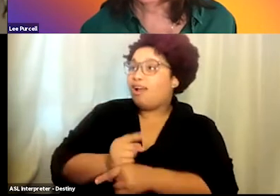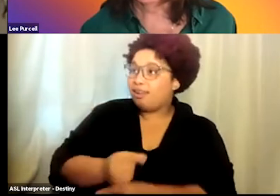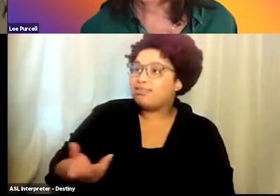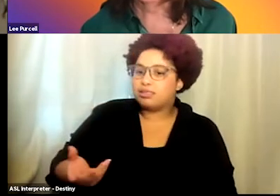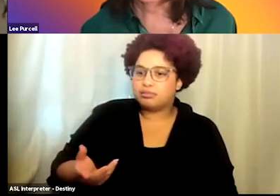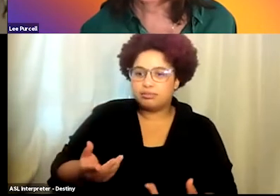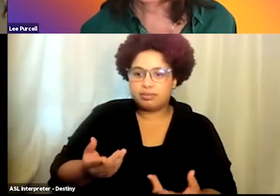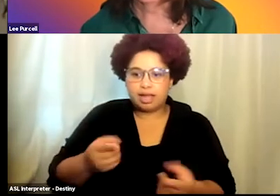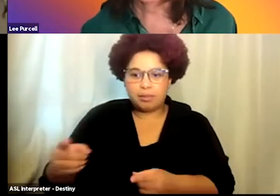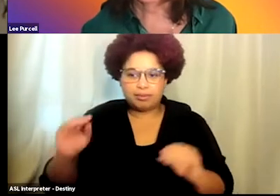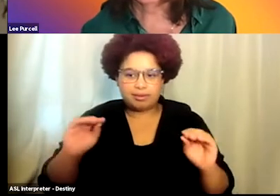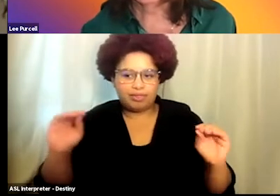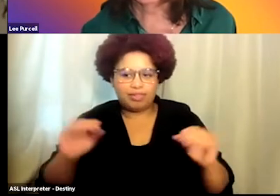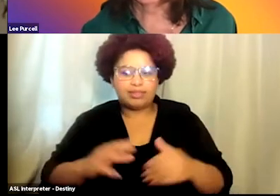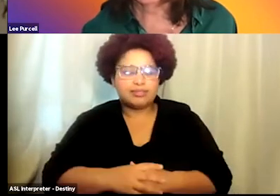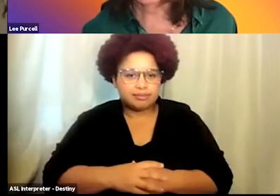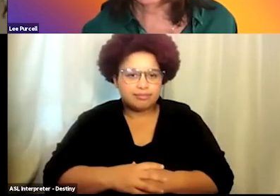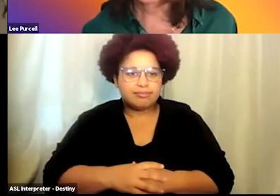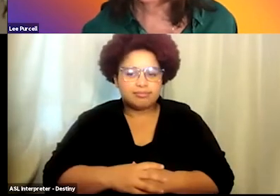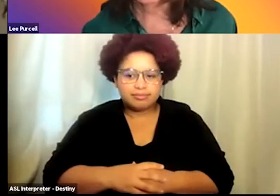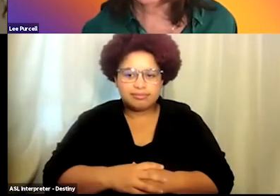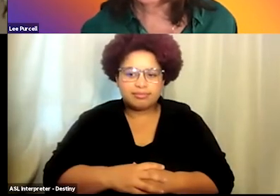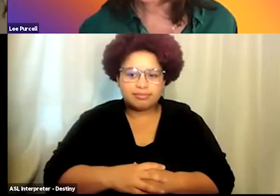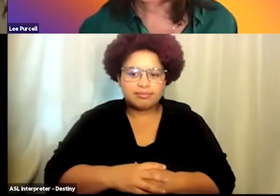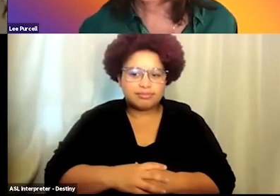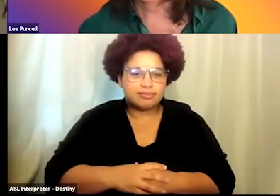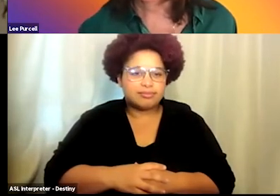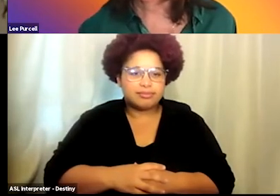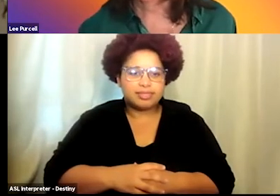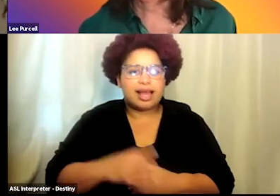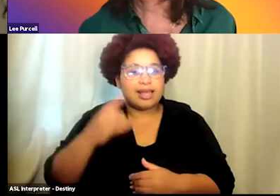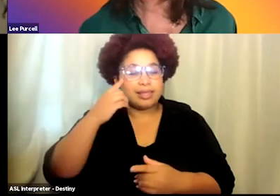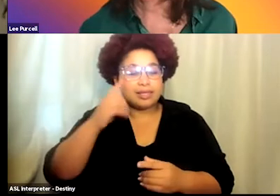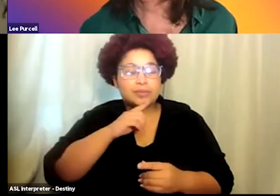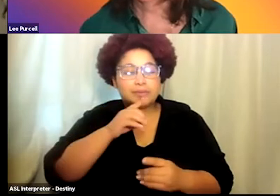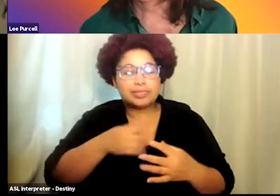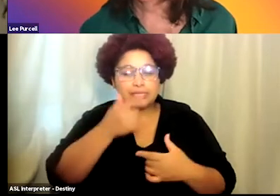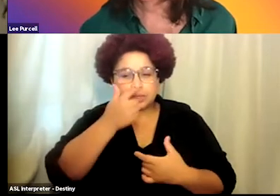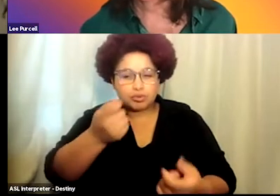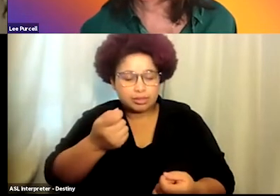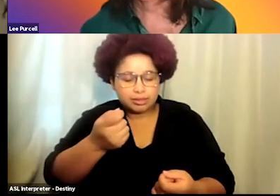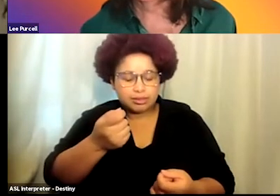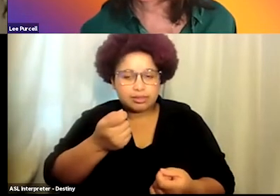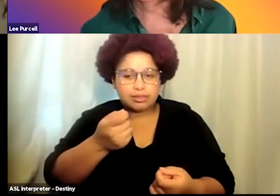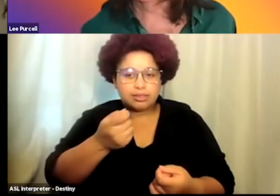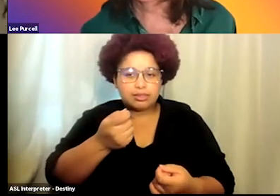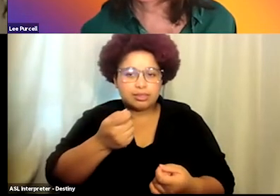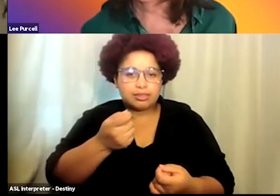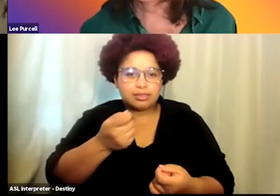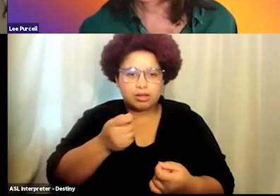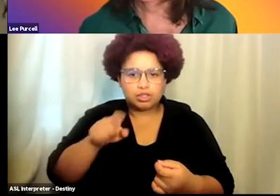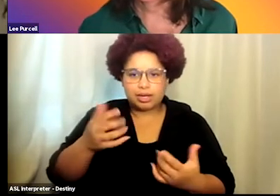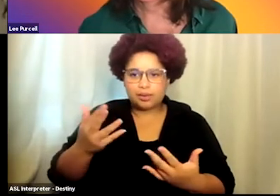we have to have our perception brigade. I think what's really interesting is that, should I wait?